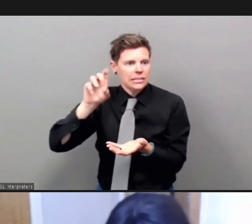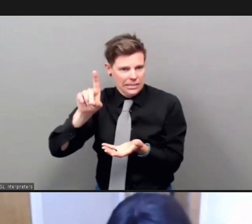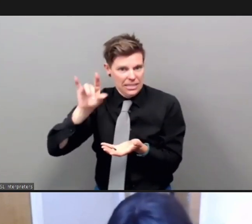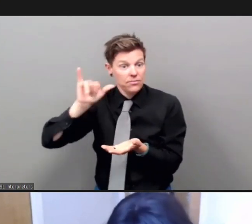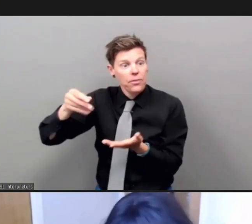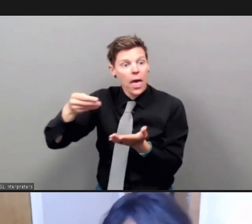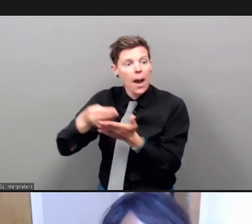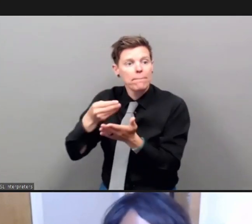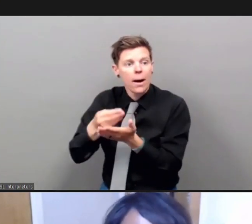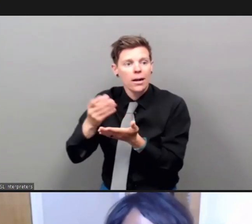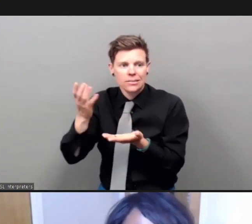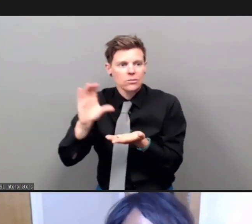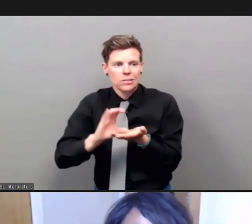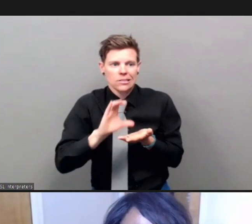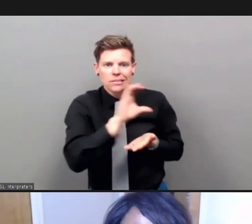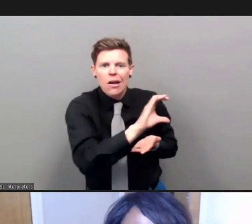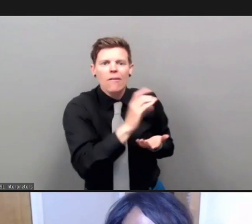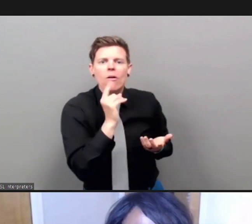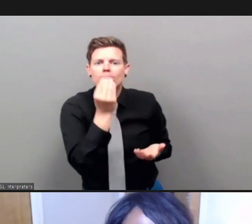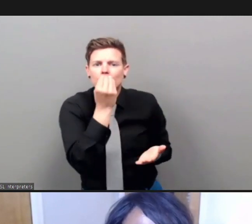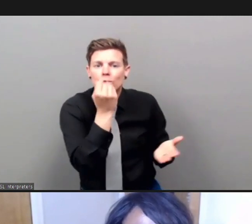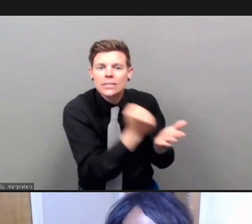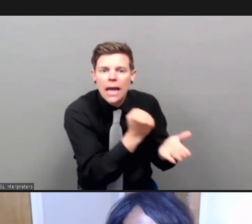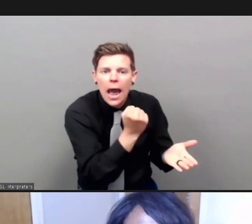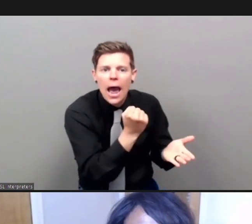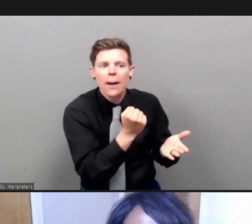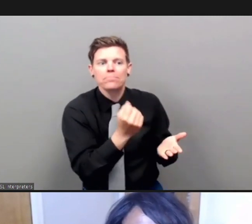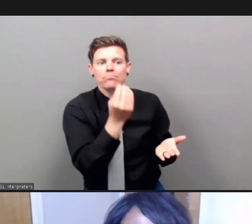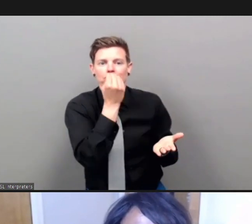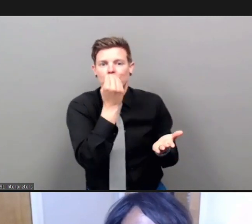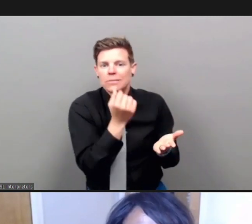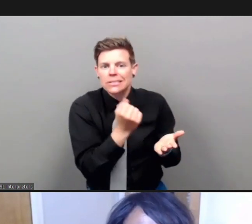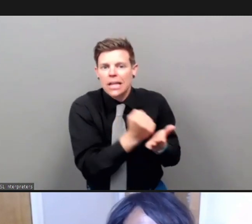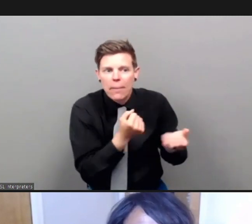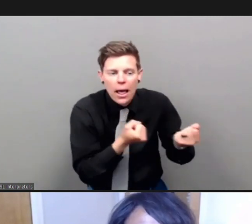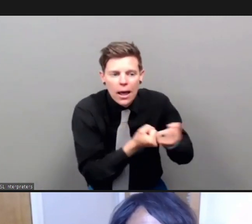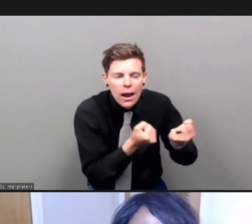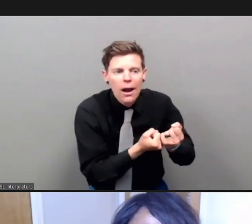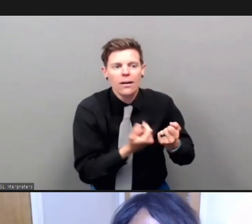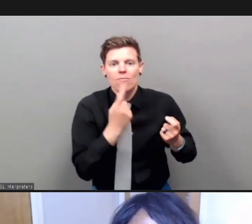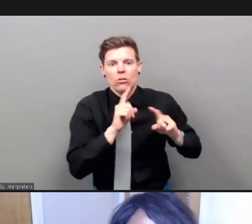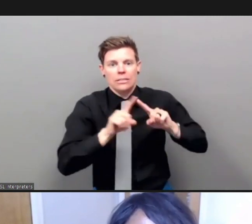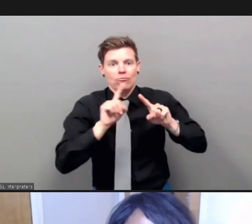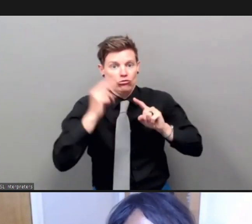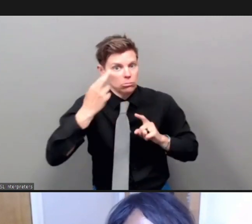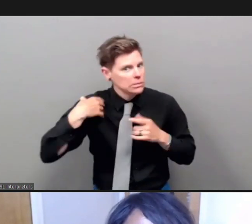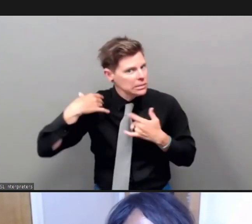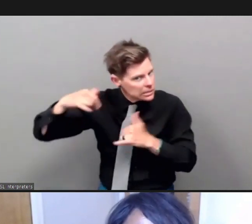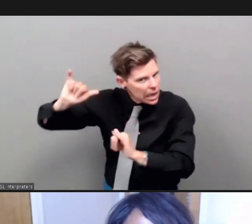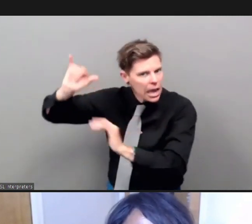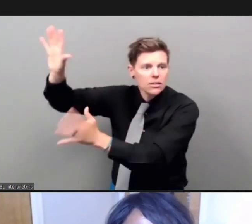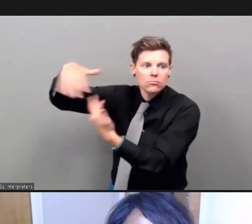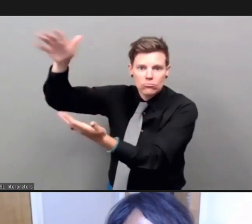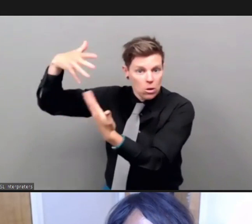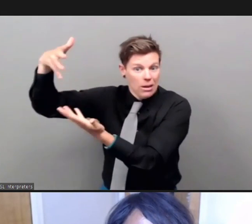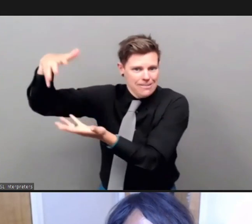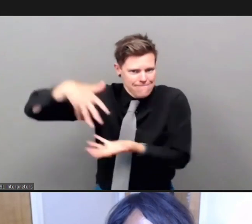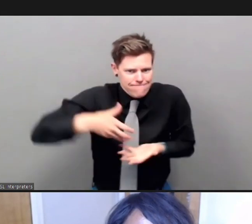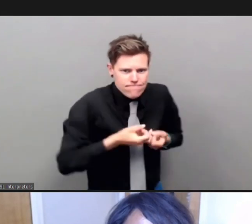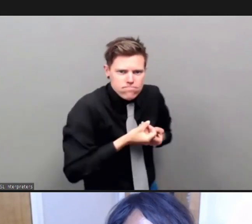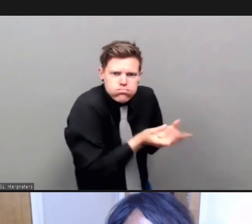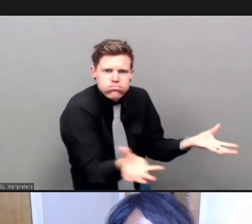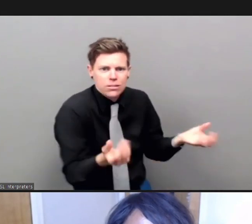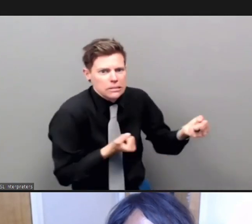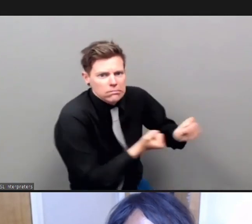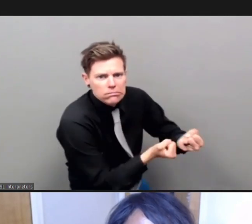like Medicaid enrollment. And we've gotten substantial extra benefits, student SNAP,